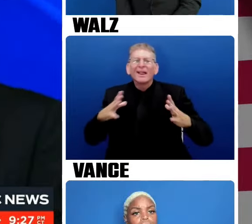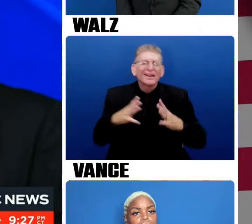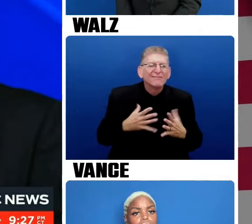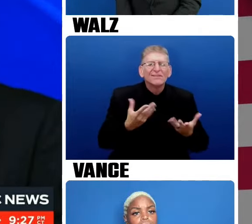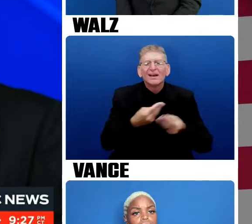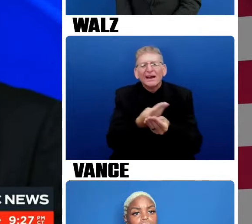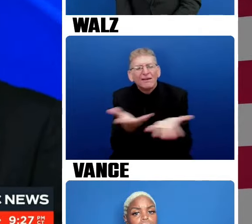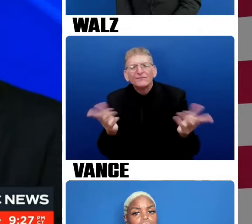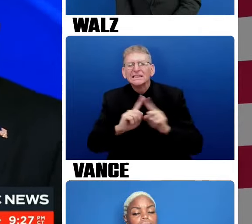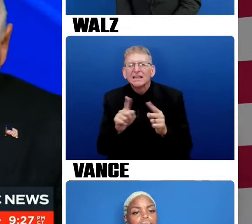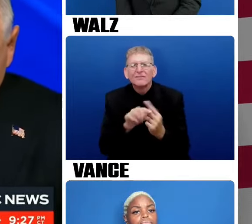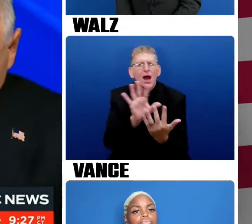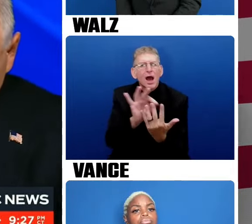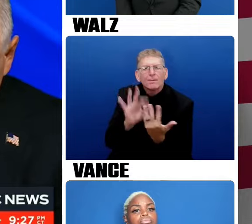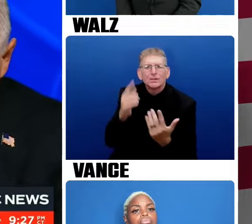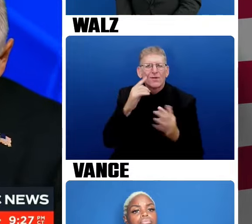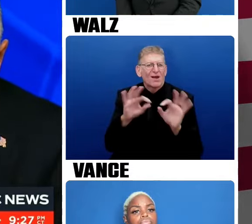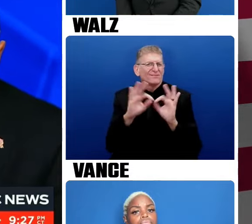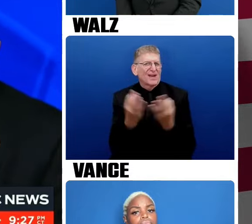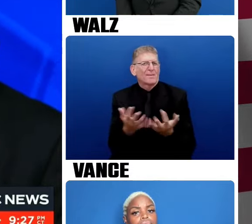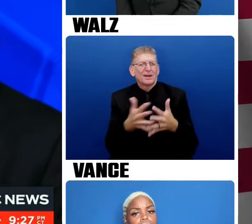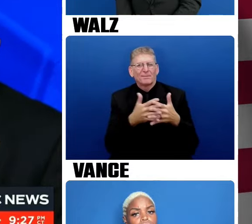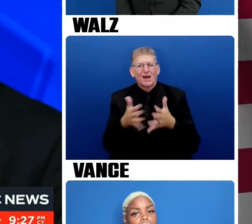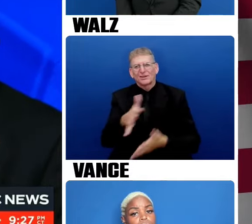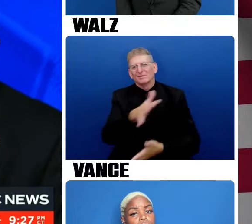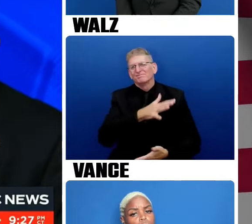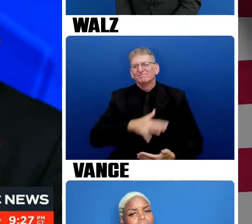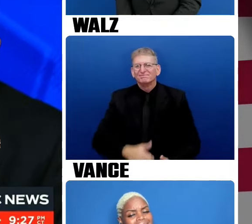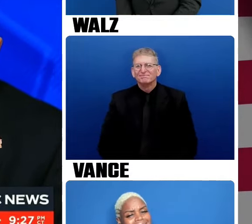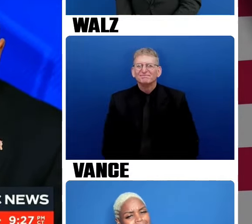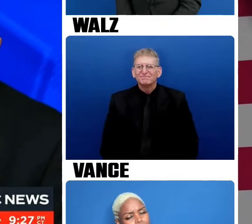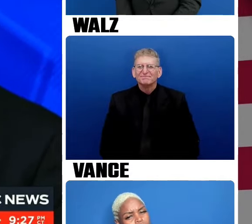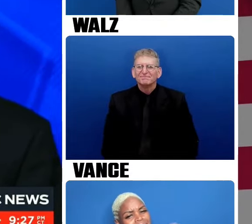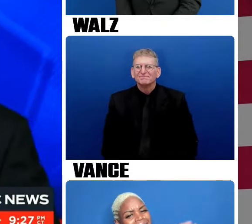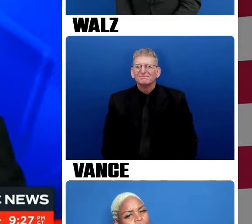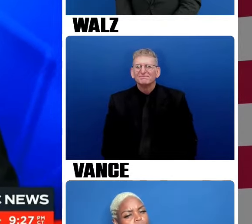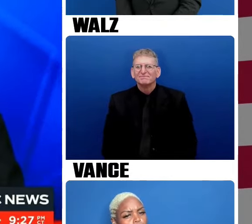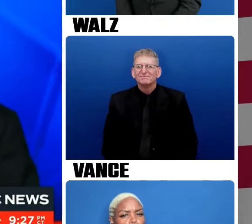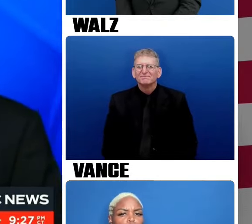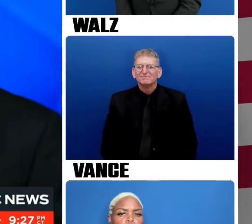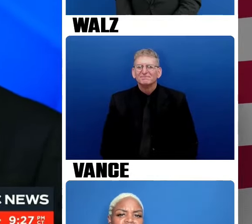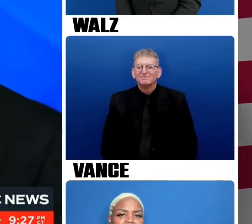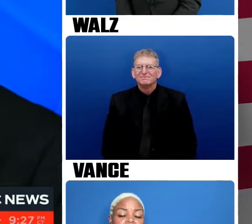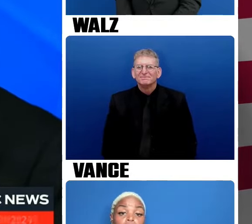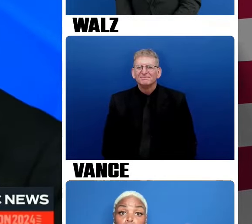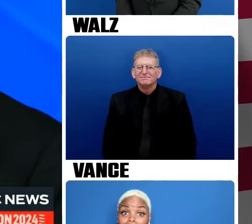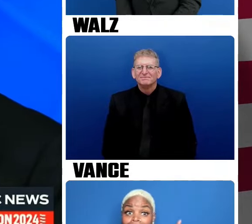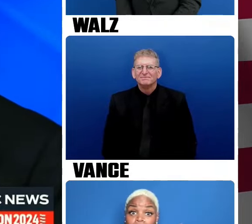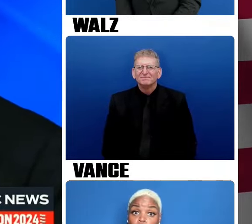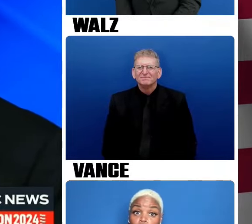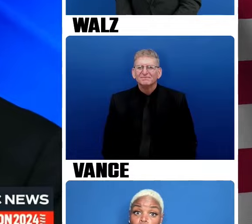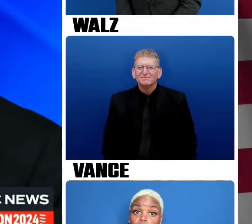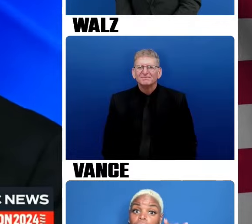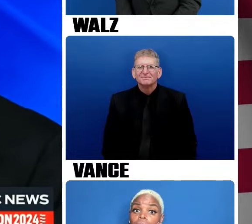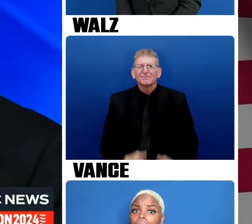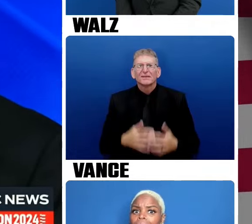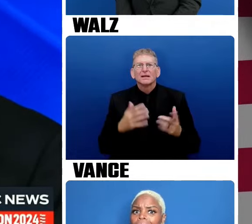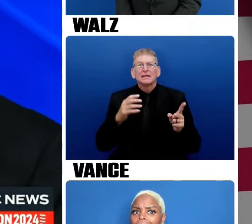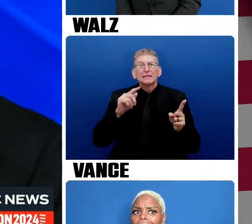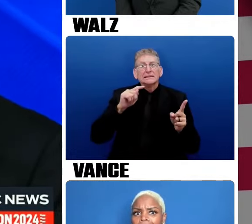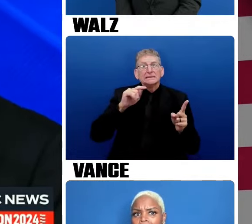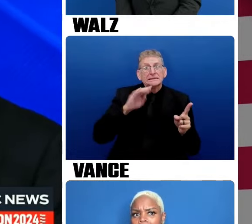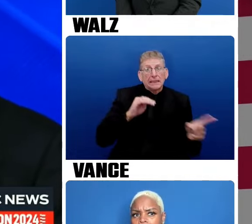Can you clarify how that will solve the child care shortage? Well, because as Tim said, a lot of the child care shortage is we